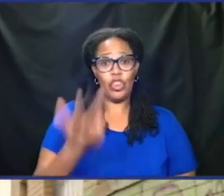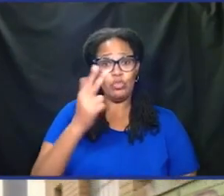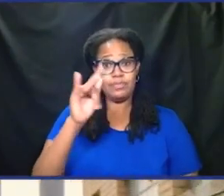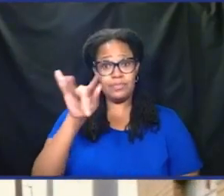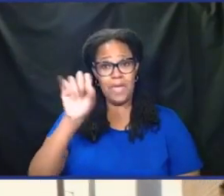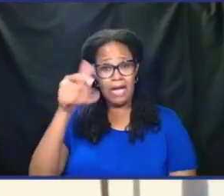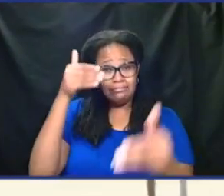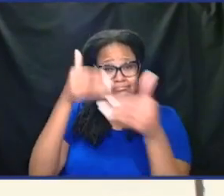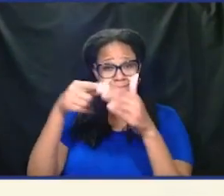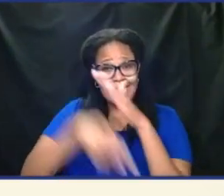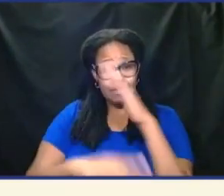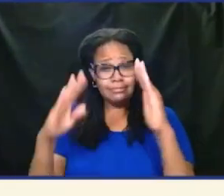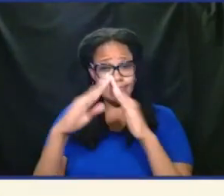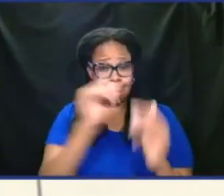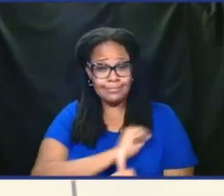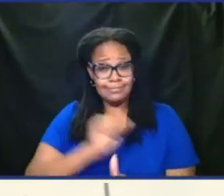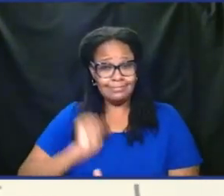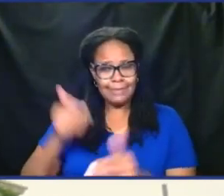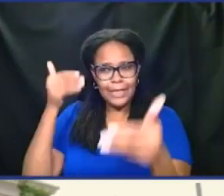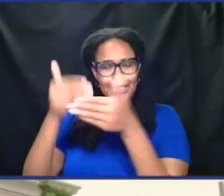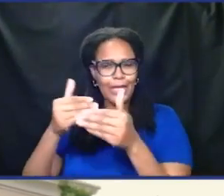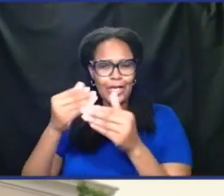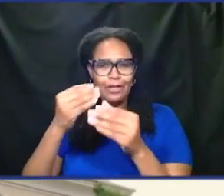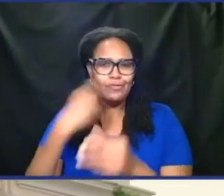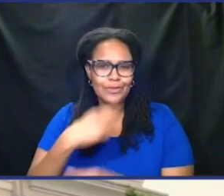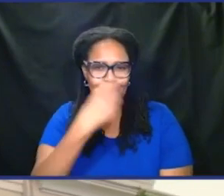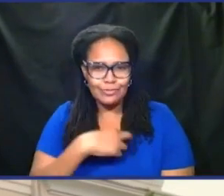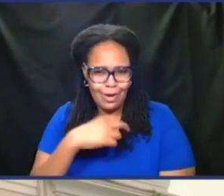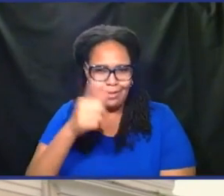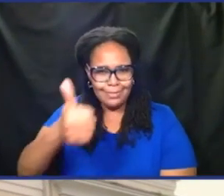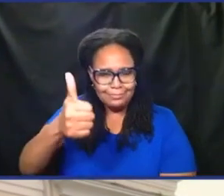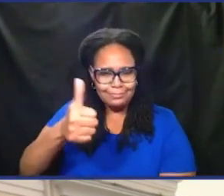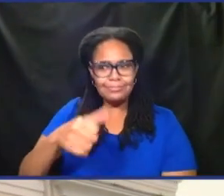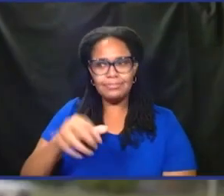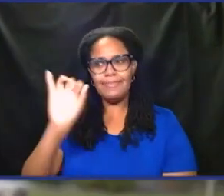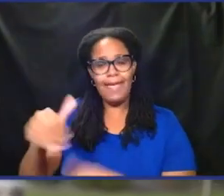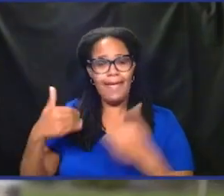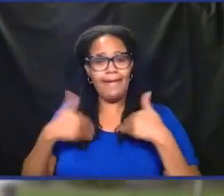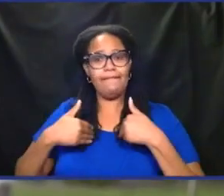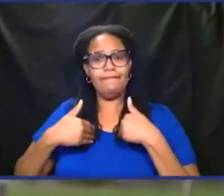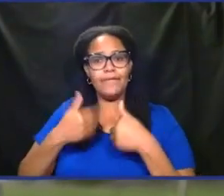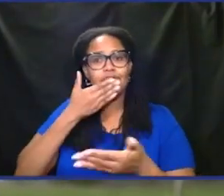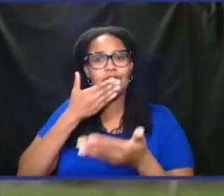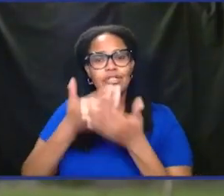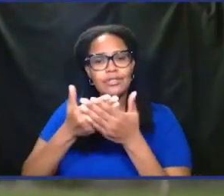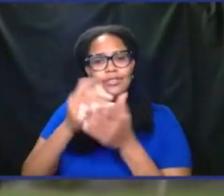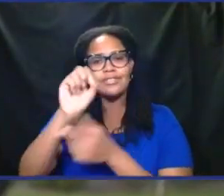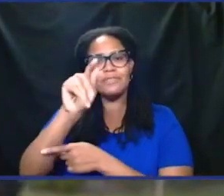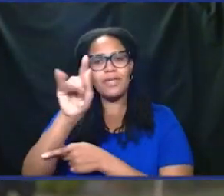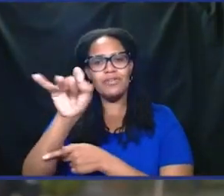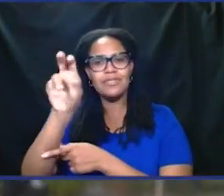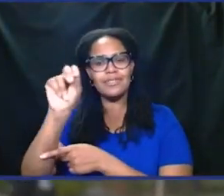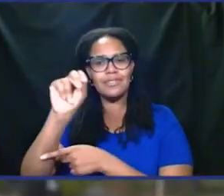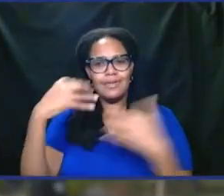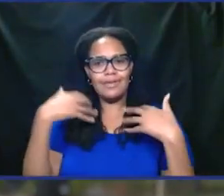from downtown Atlanta, just past the Thumbs Up Diner, is a Good Samaritan Health Center. Here's where grocery clerks,